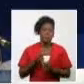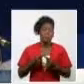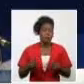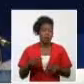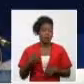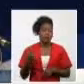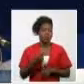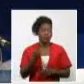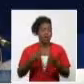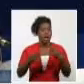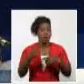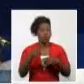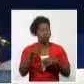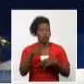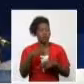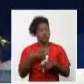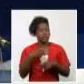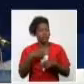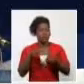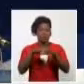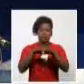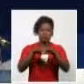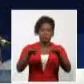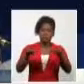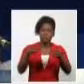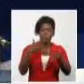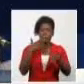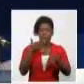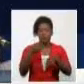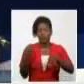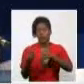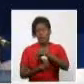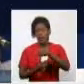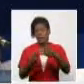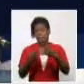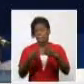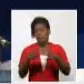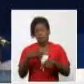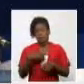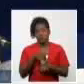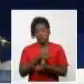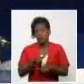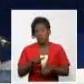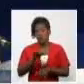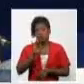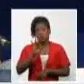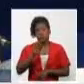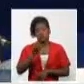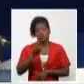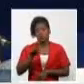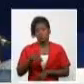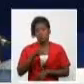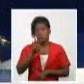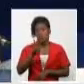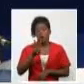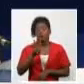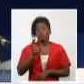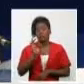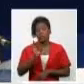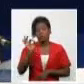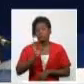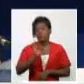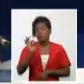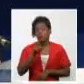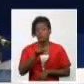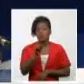cases, the source of the infection could not be identified, and to date, the country accumulates 81 cases. That